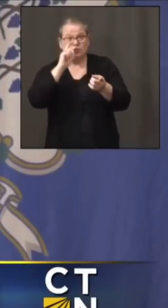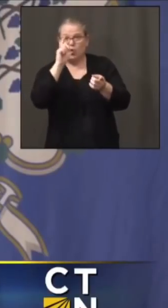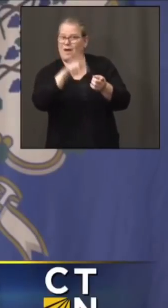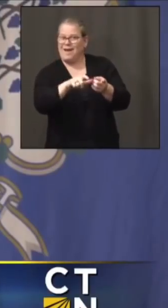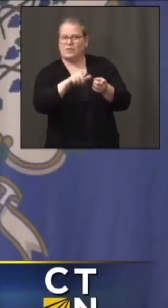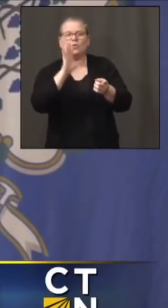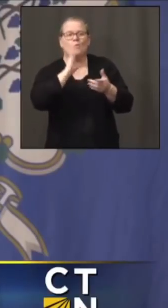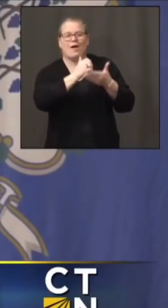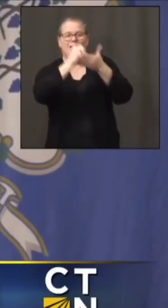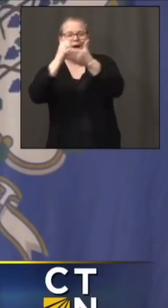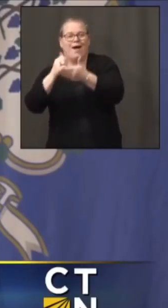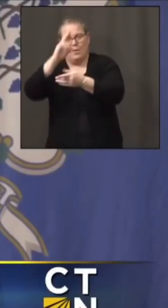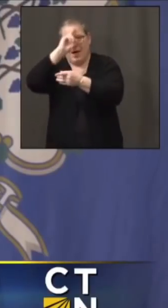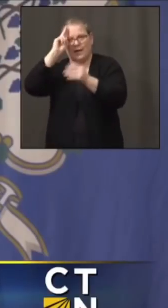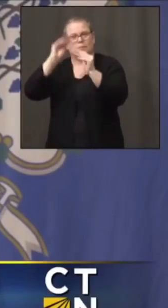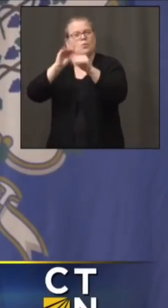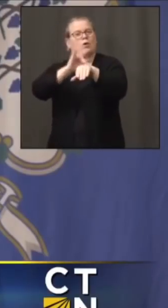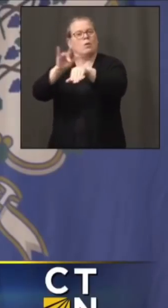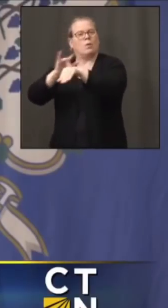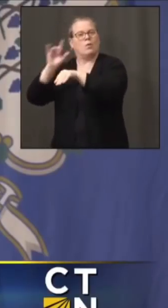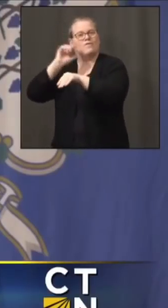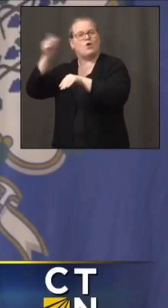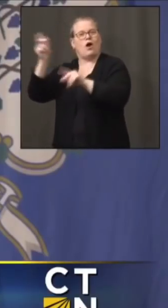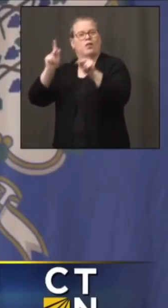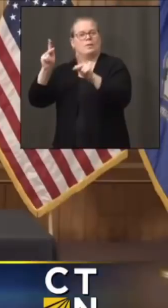hospitals as well over a period of time.